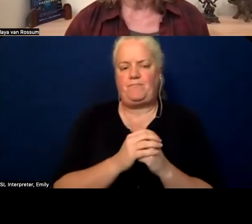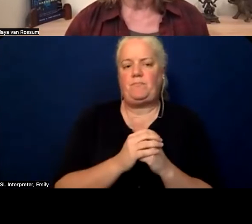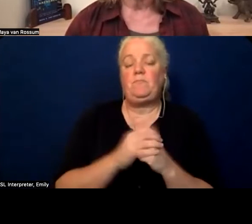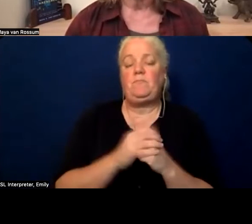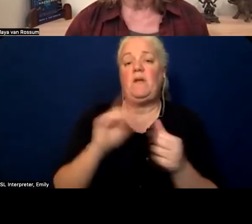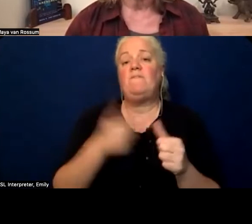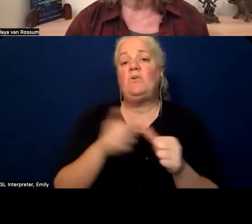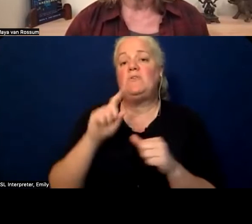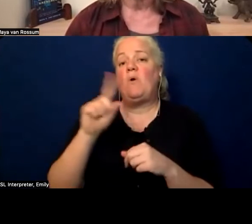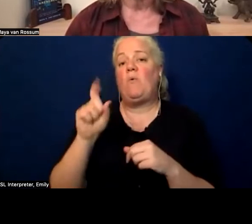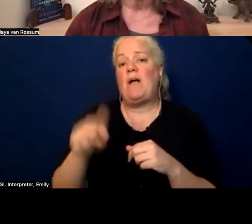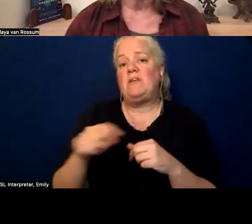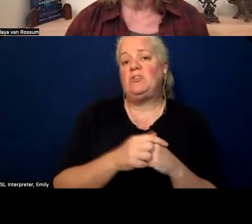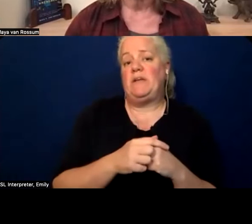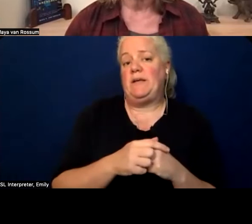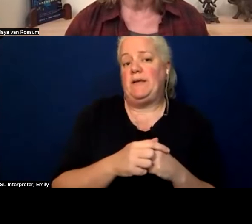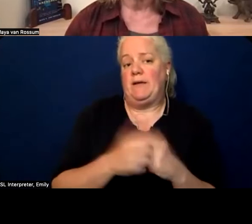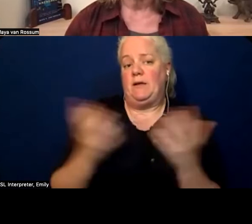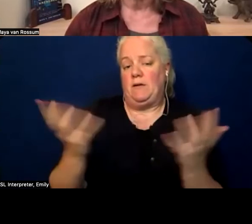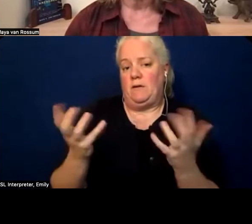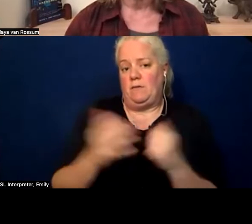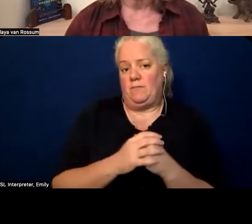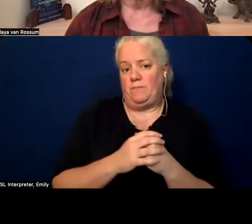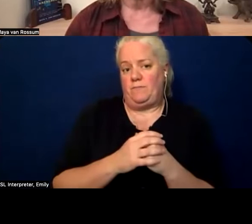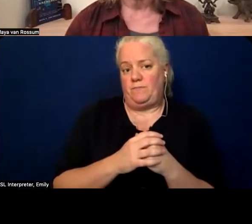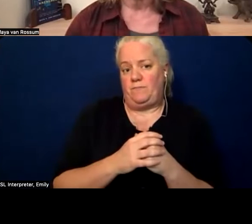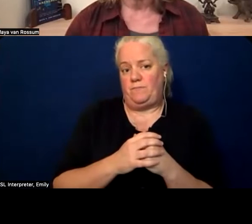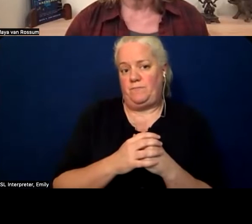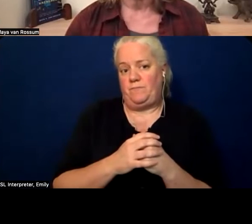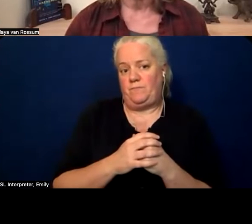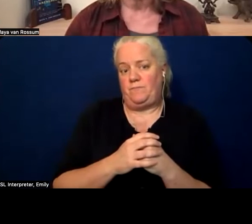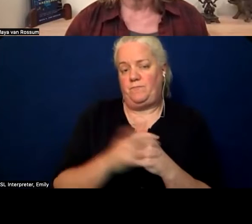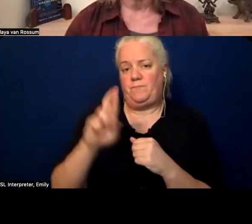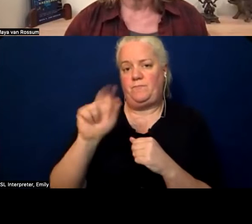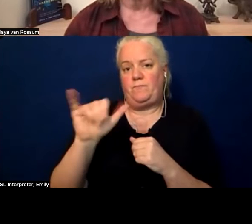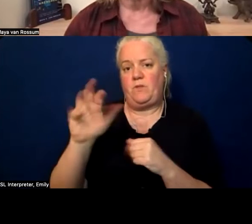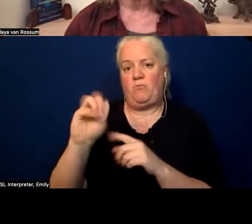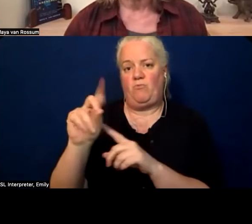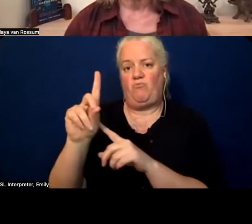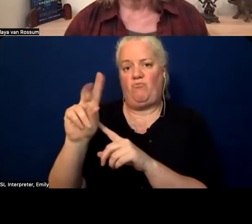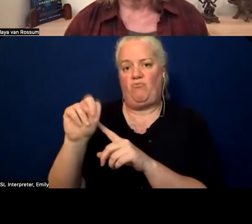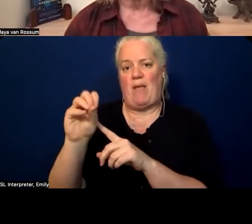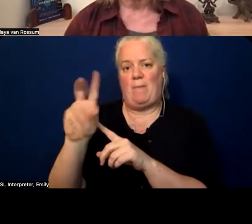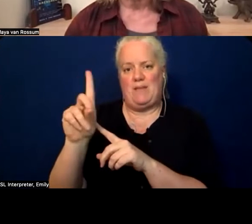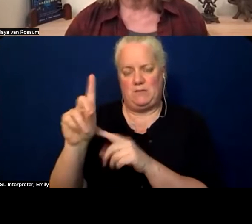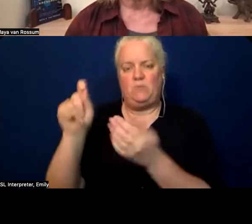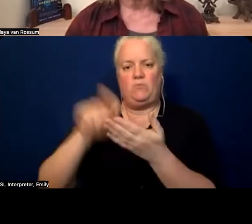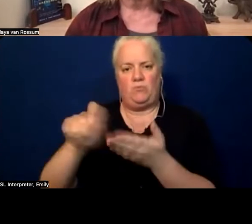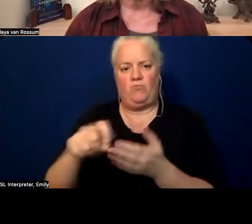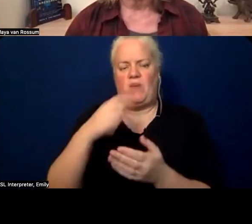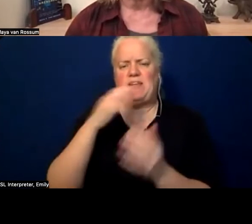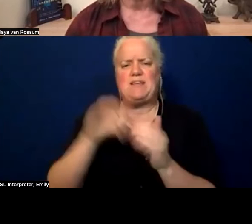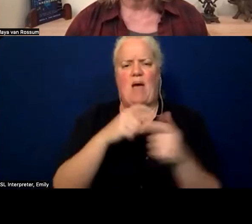first question I have here is for Raymond, or from Raymond, and he says, in general, how can this amendment be used to stop